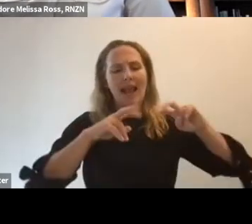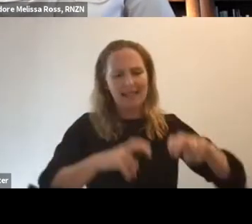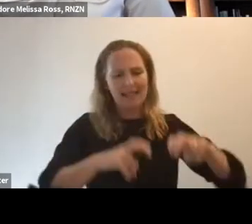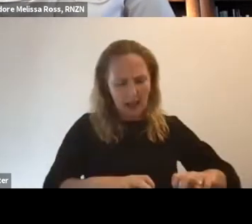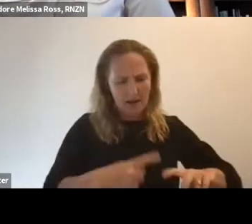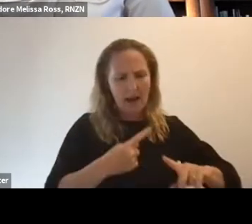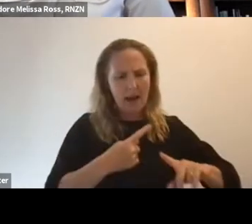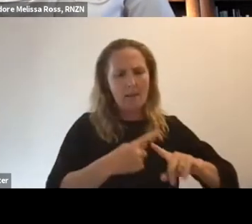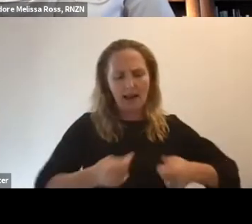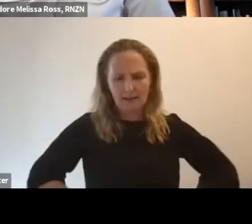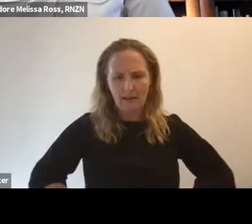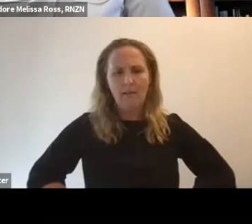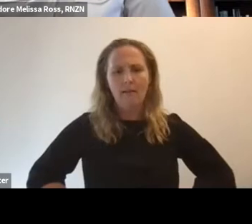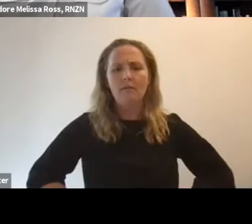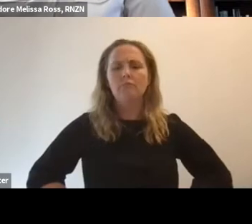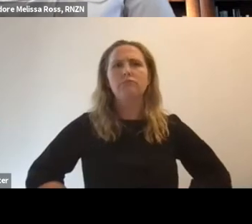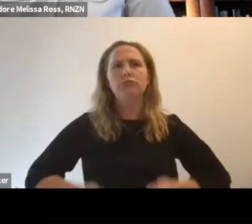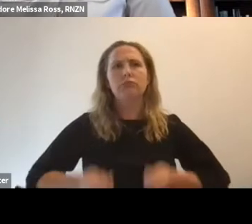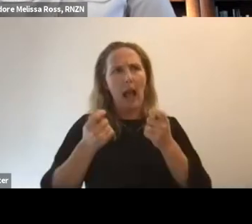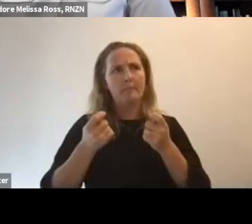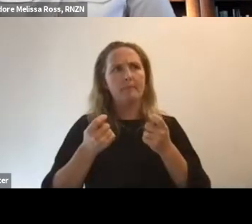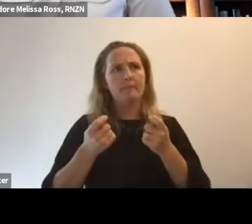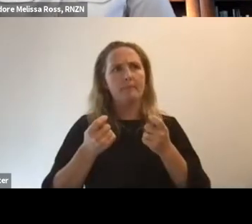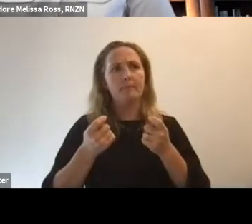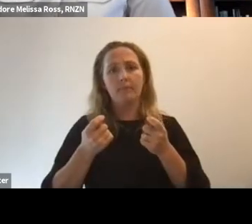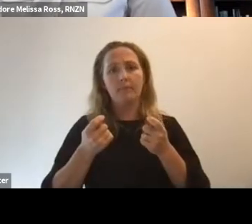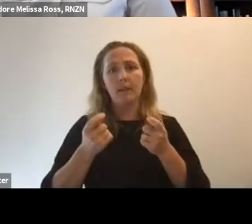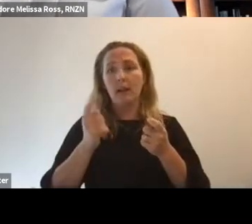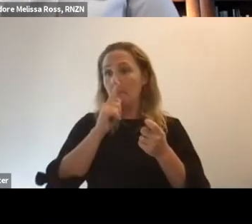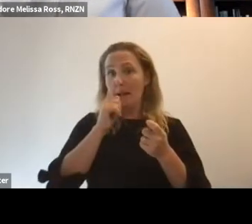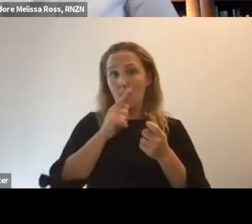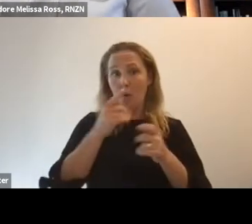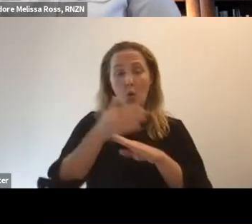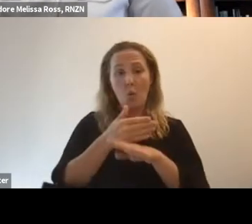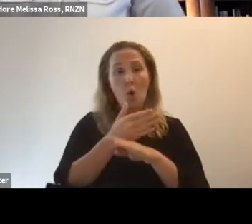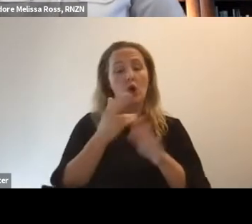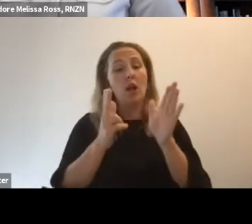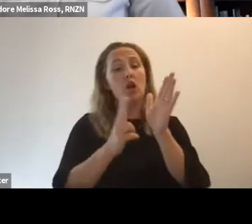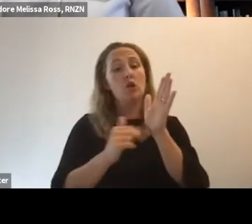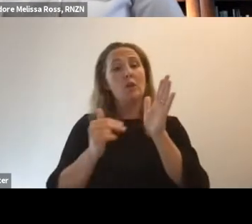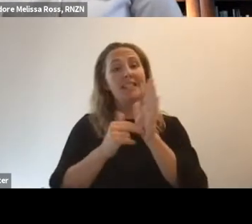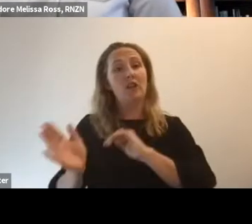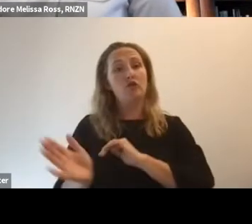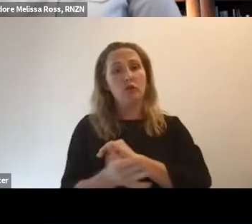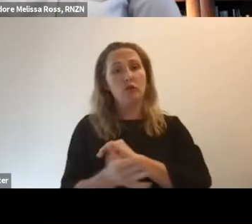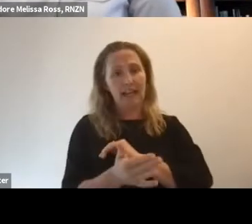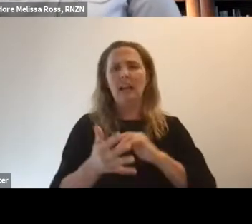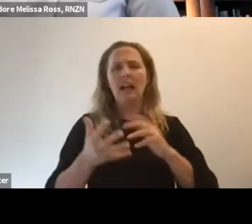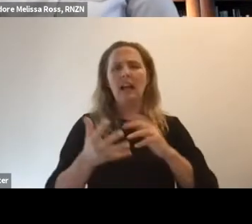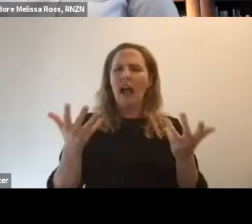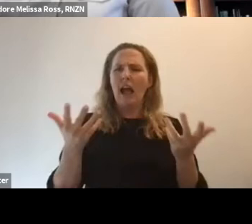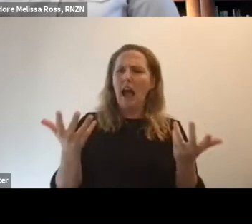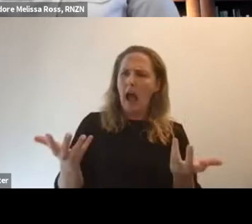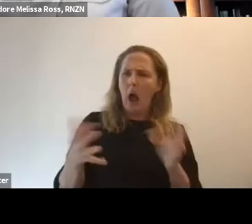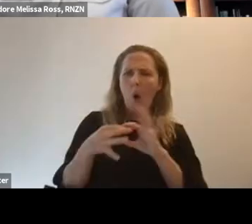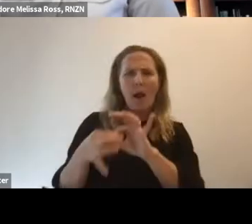that those running cricket in New Zealand had with women and girls. We actually knew the answer before we started on this,